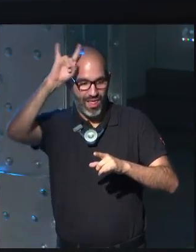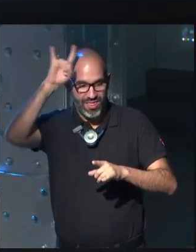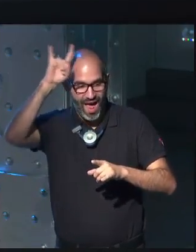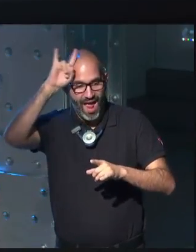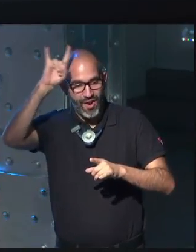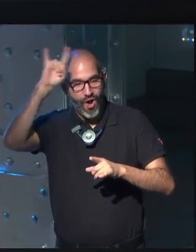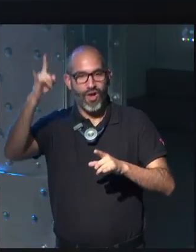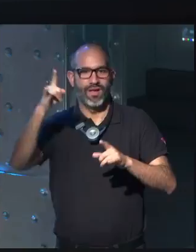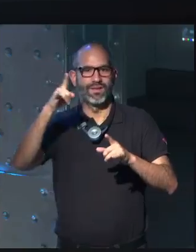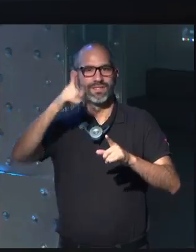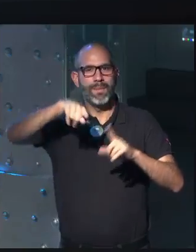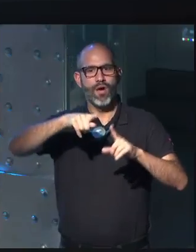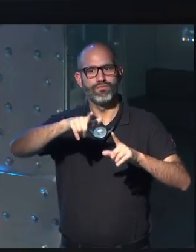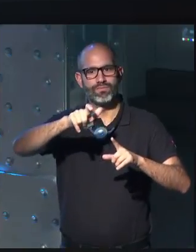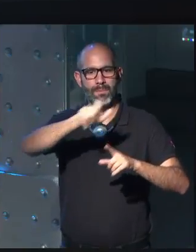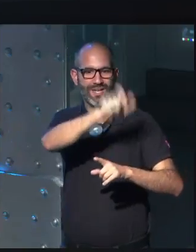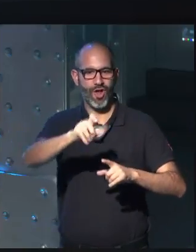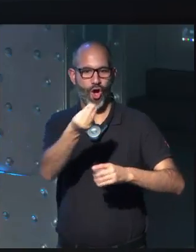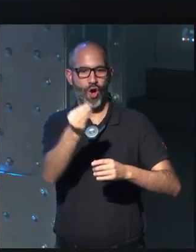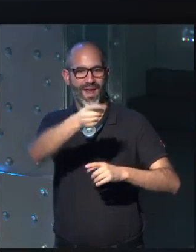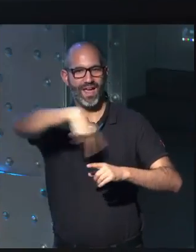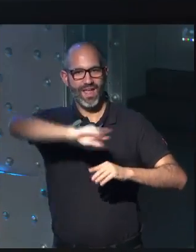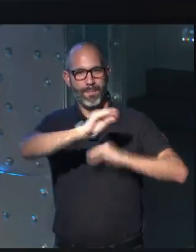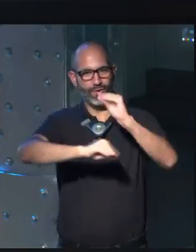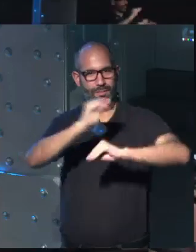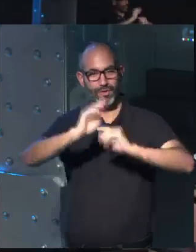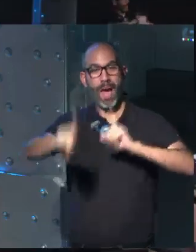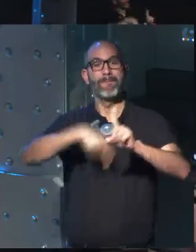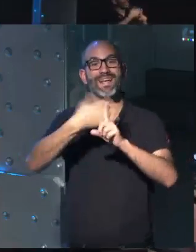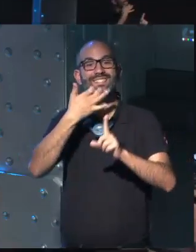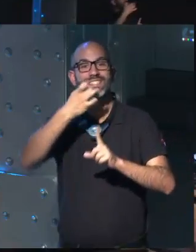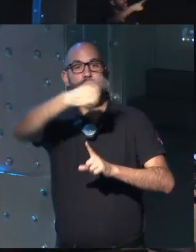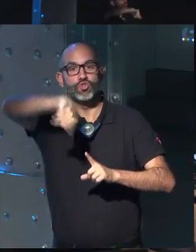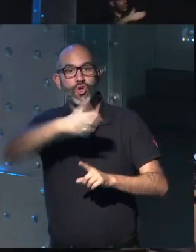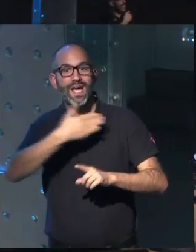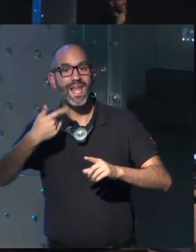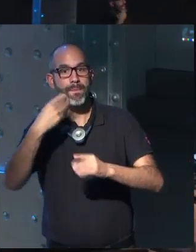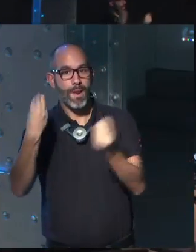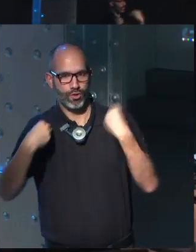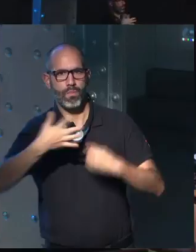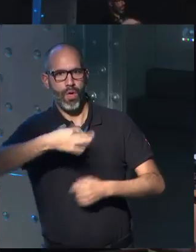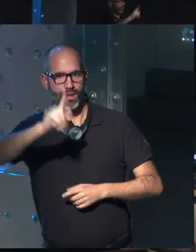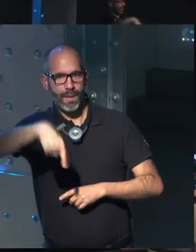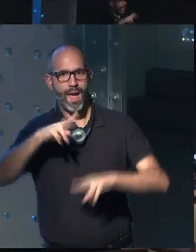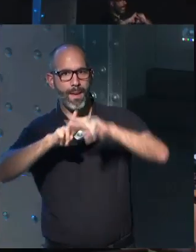participants who have questions to ask, and also the questions that we receive via the Twitter hashtag,